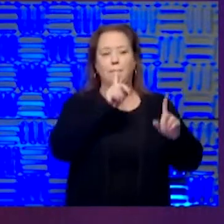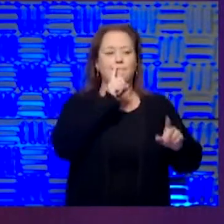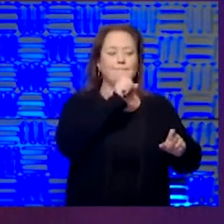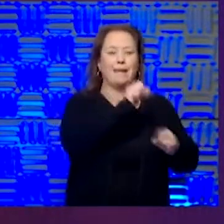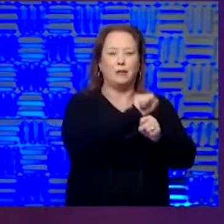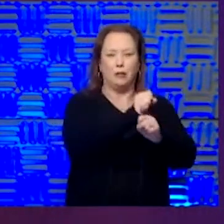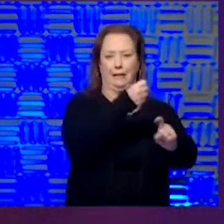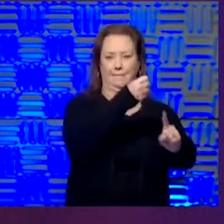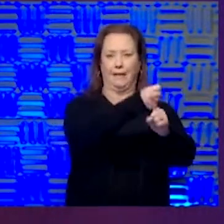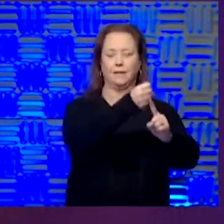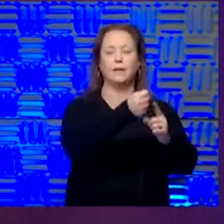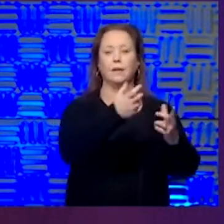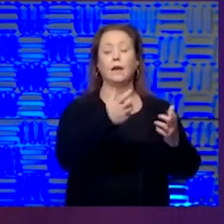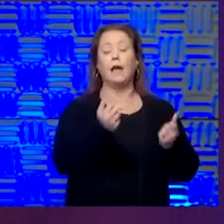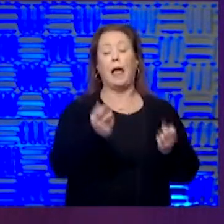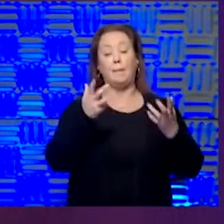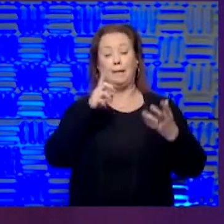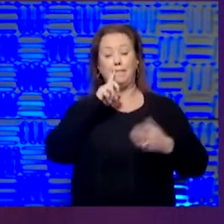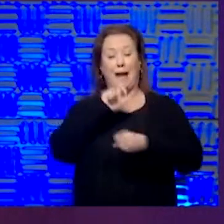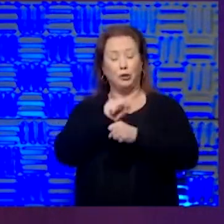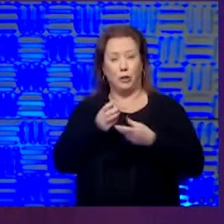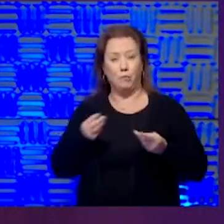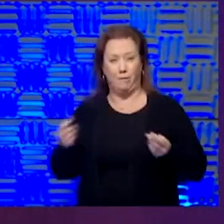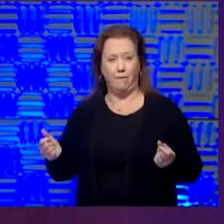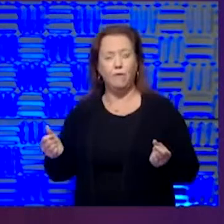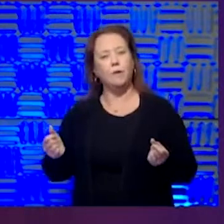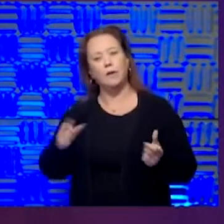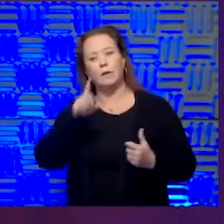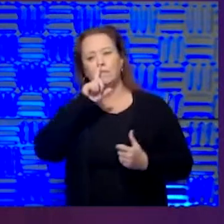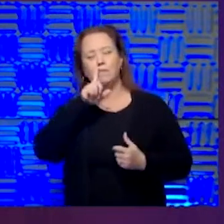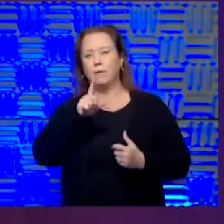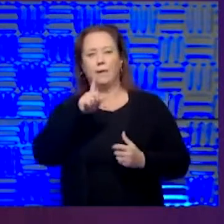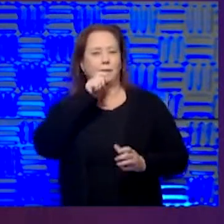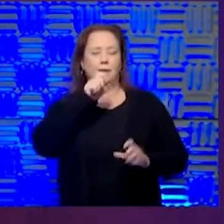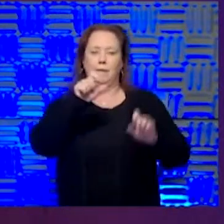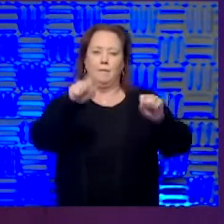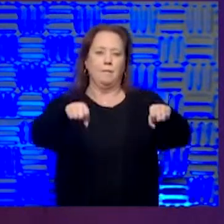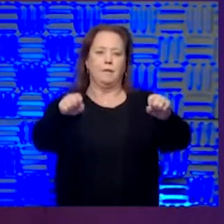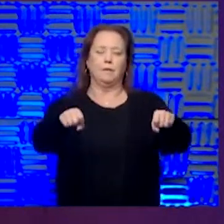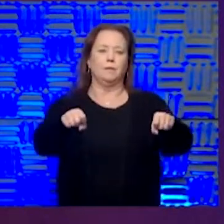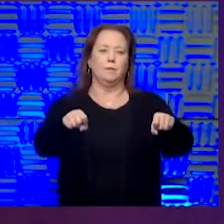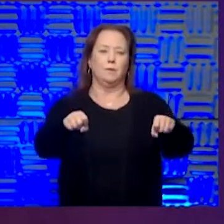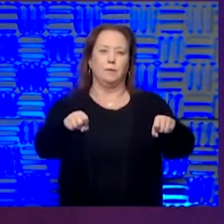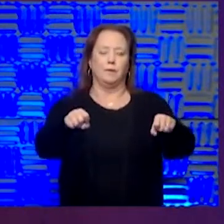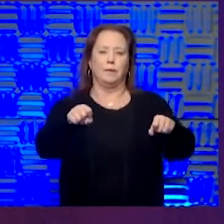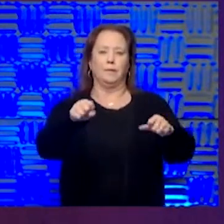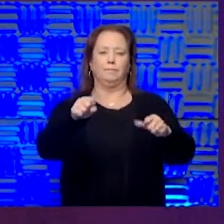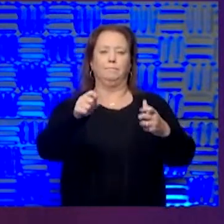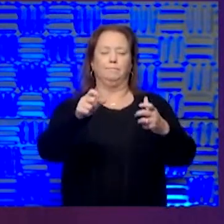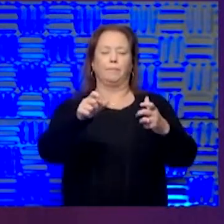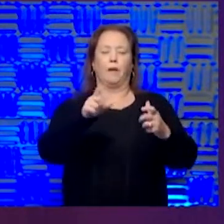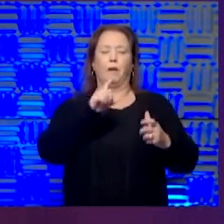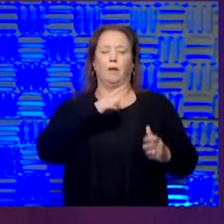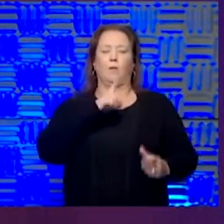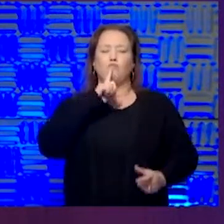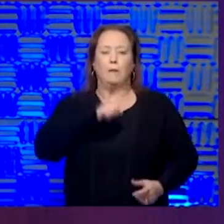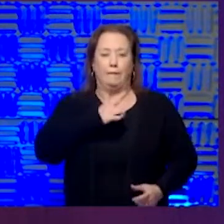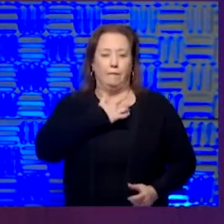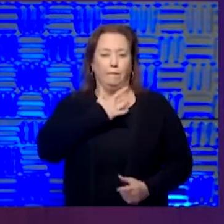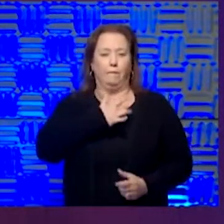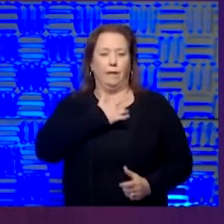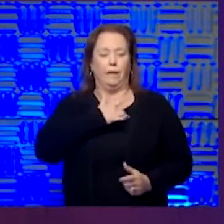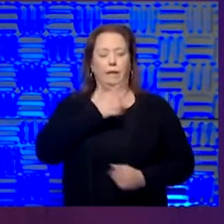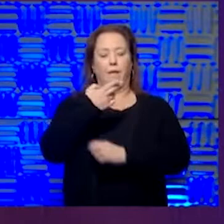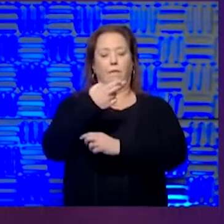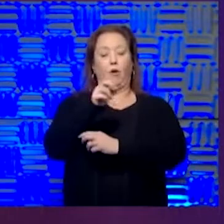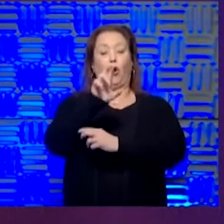infected, how many have recovered, and so it's really not possible to get I think, reliable sense of